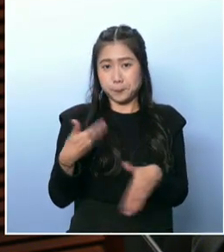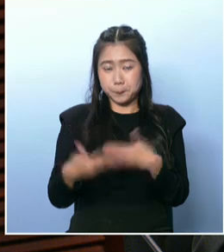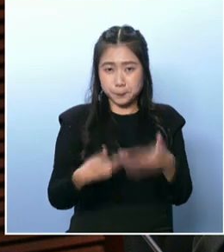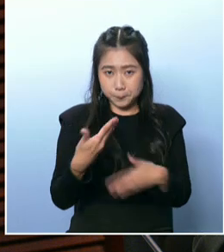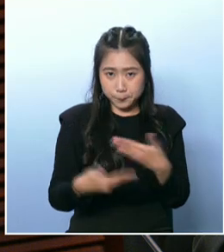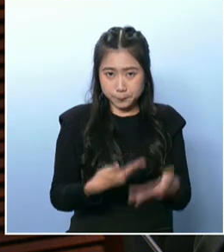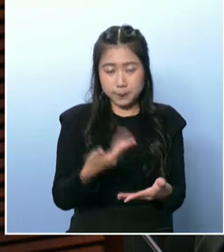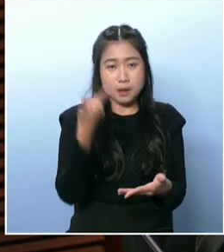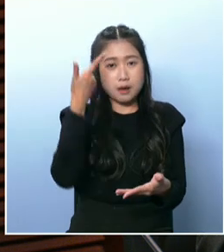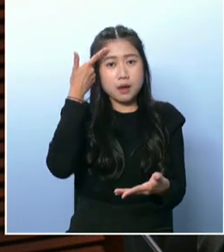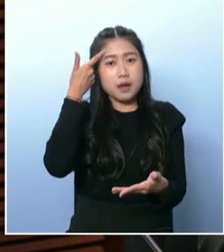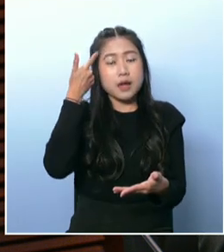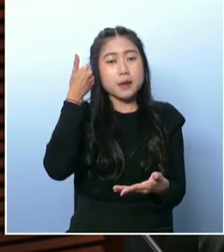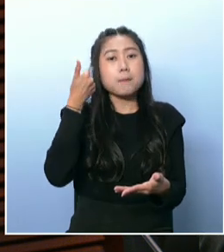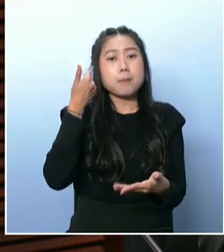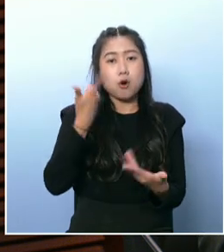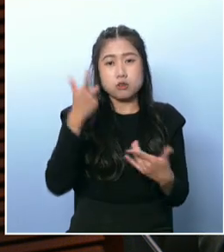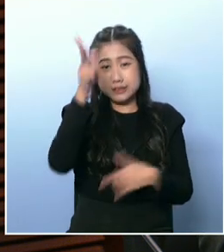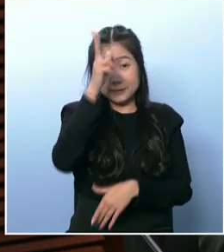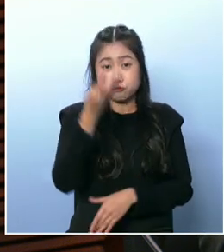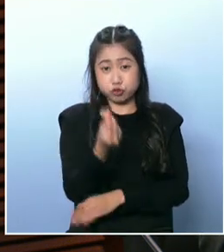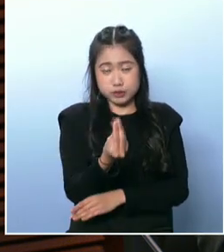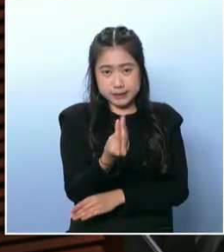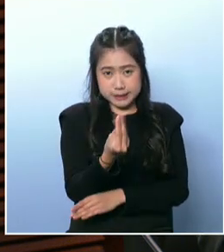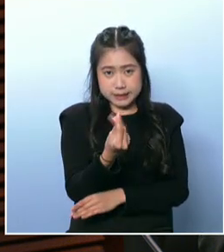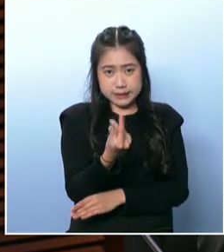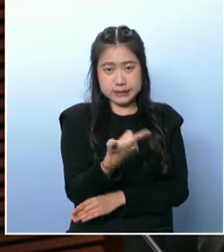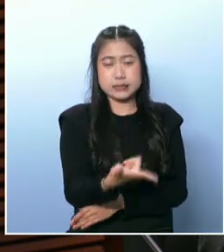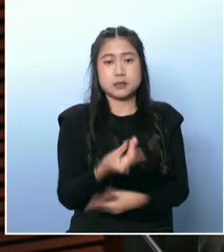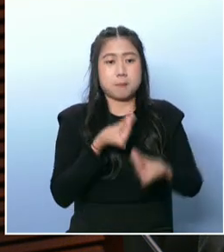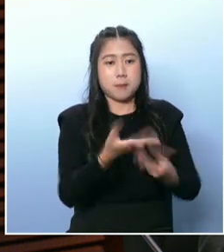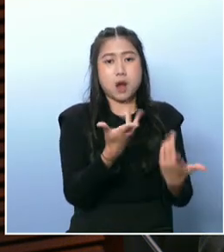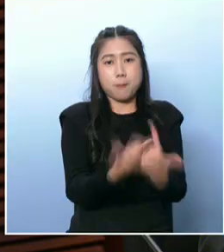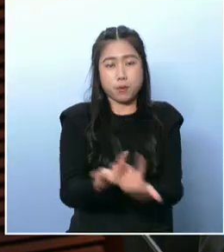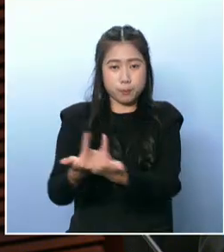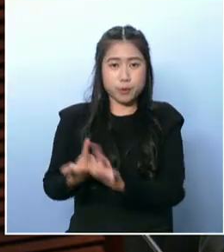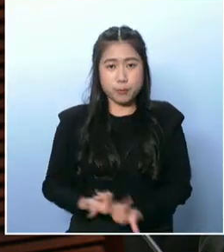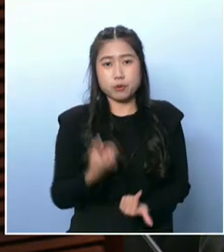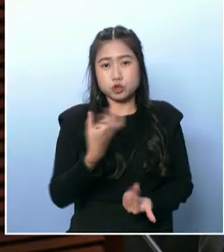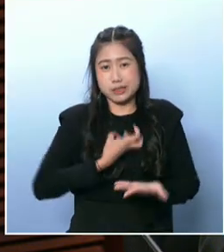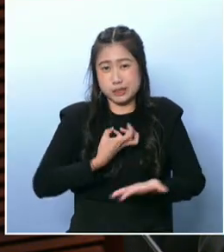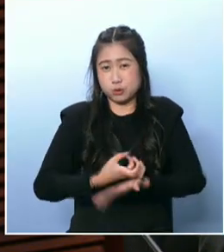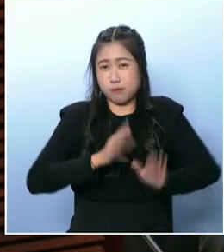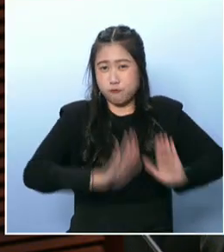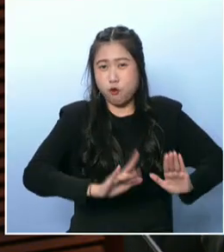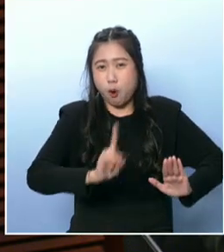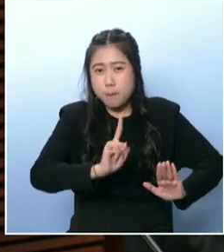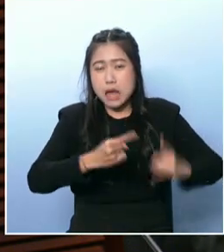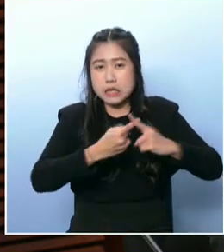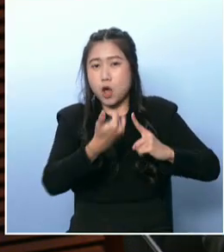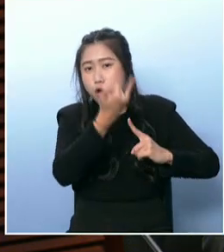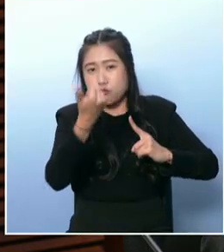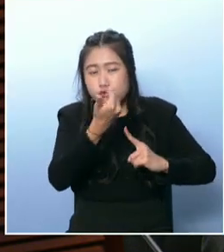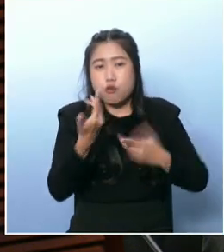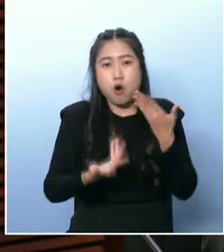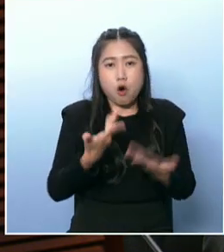Our consideration is that we want to make sure that public money is put to good use, and